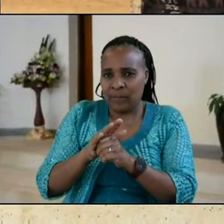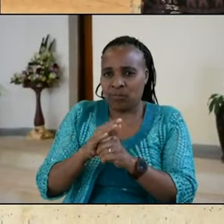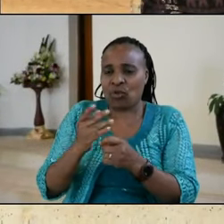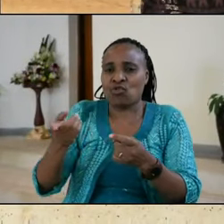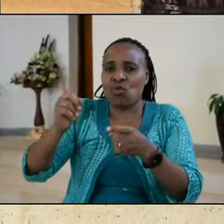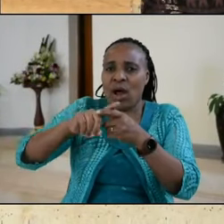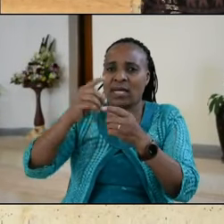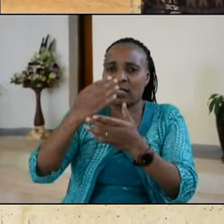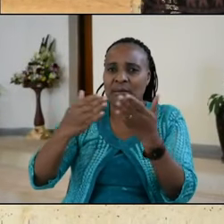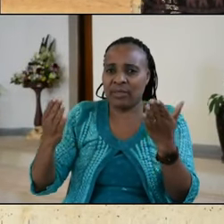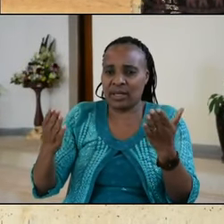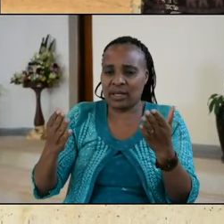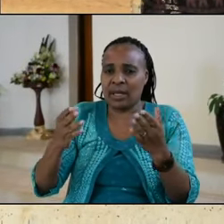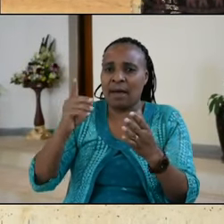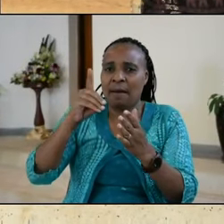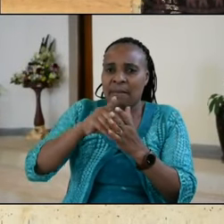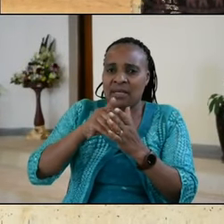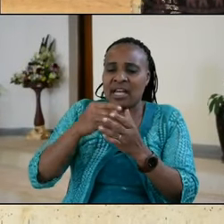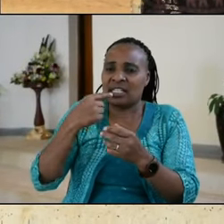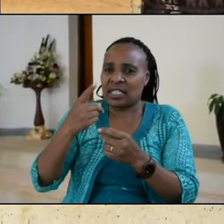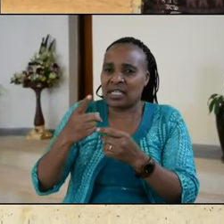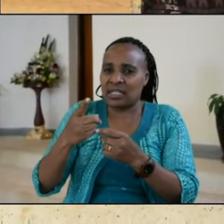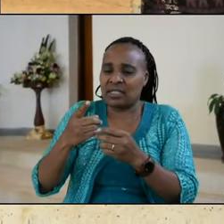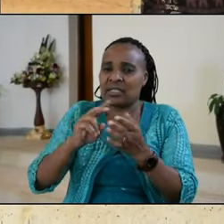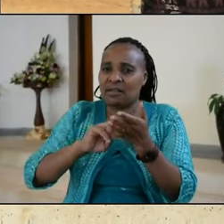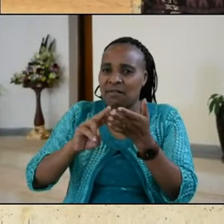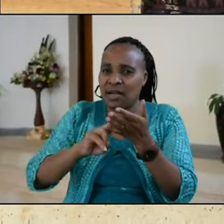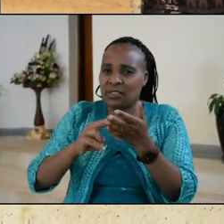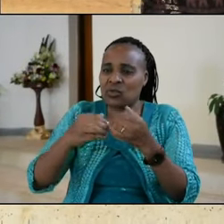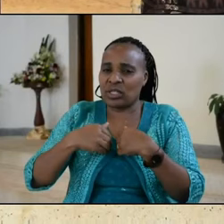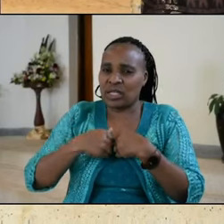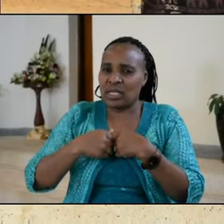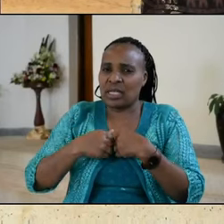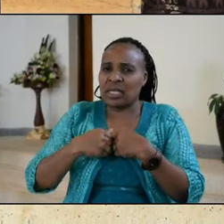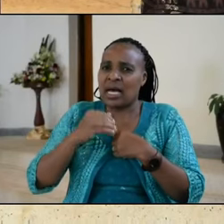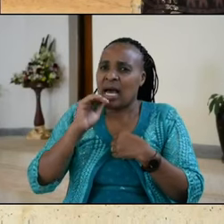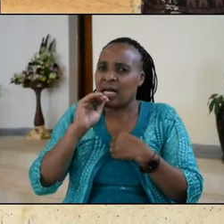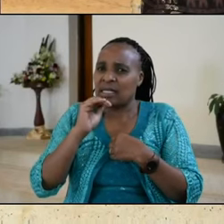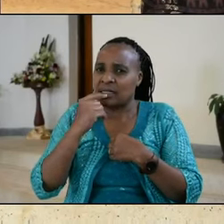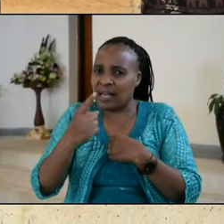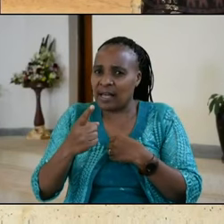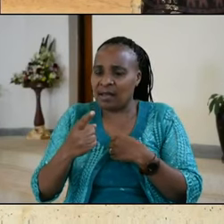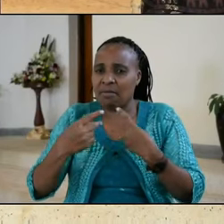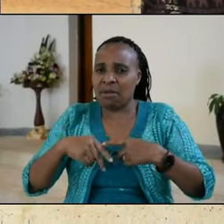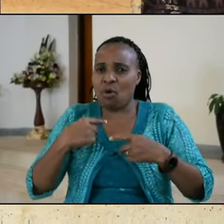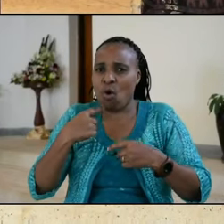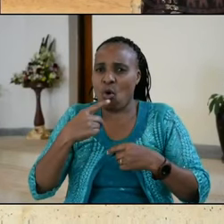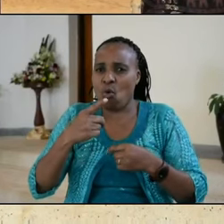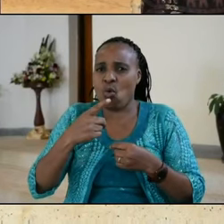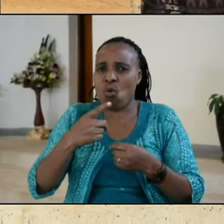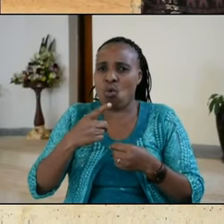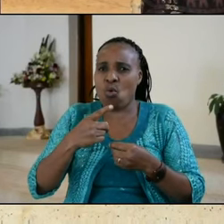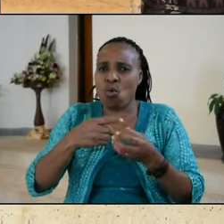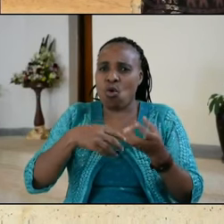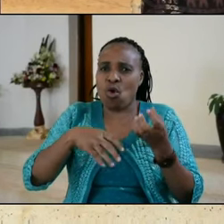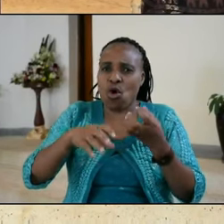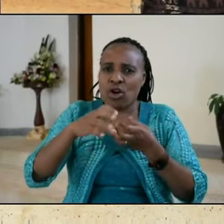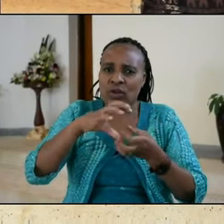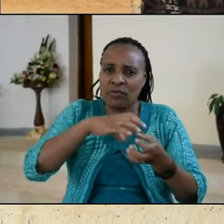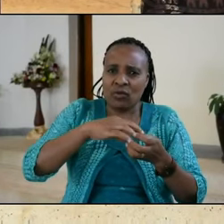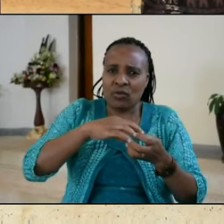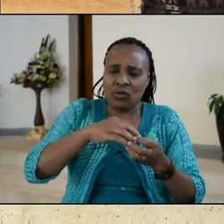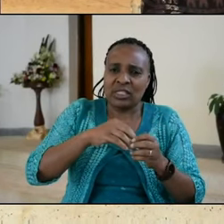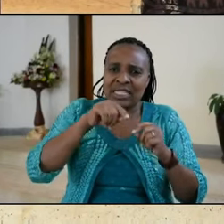Yep. Peter says in the text that we read mm-hmm. that people who misinterpret Paul's readings do so to their own